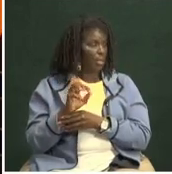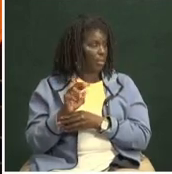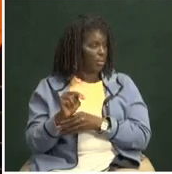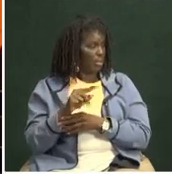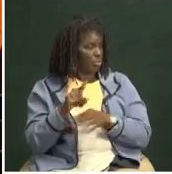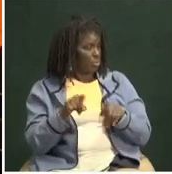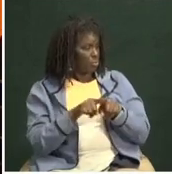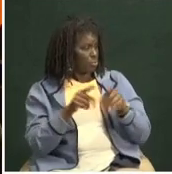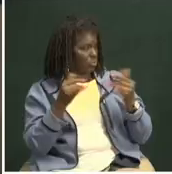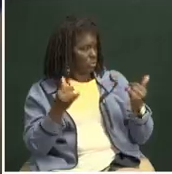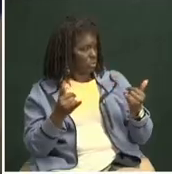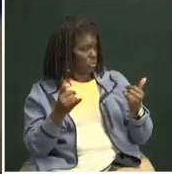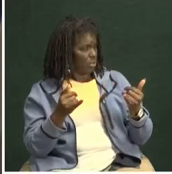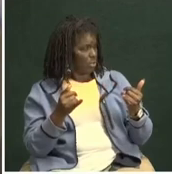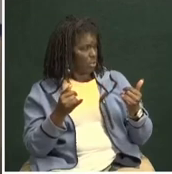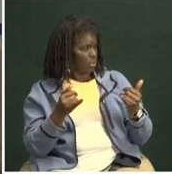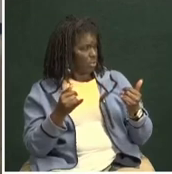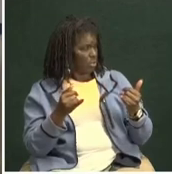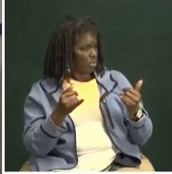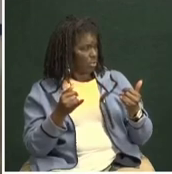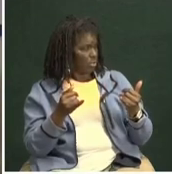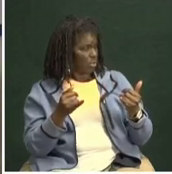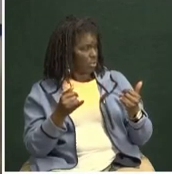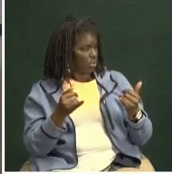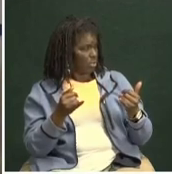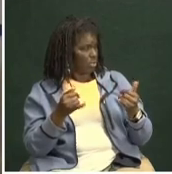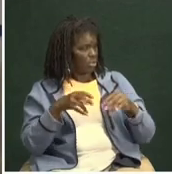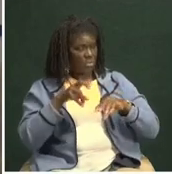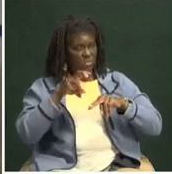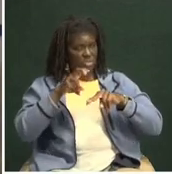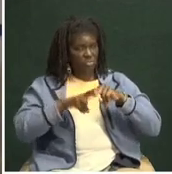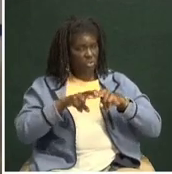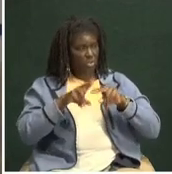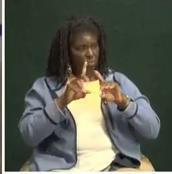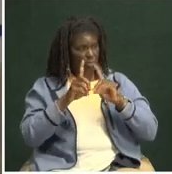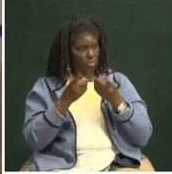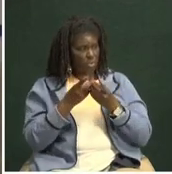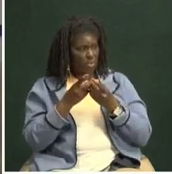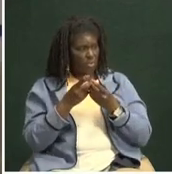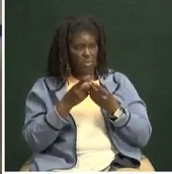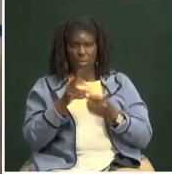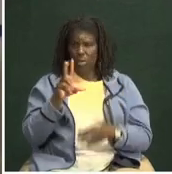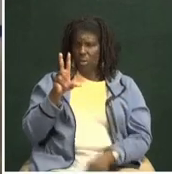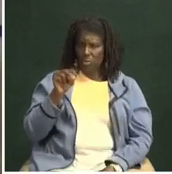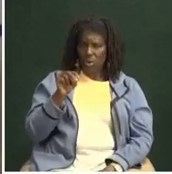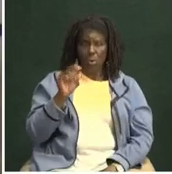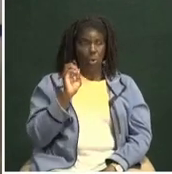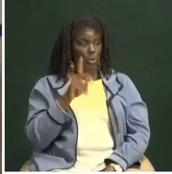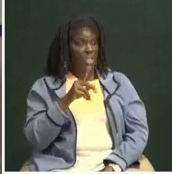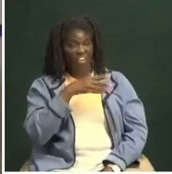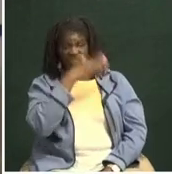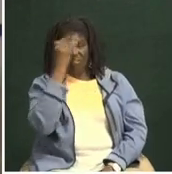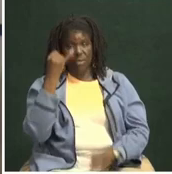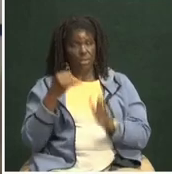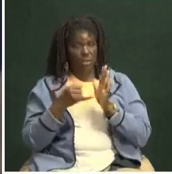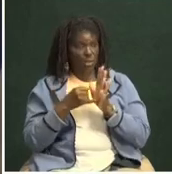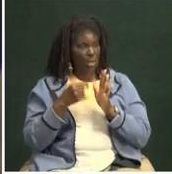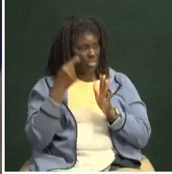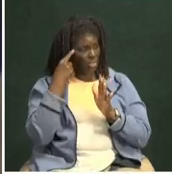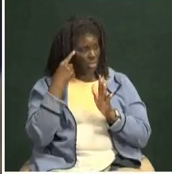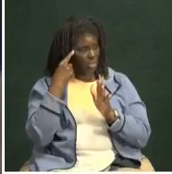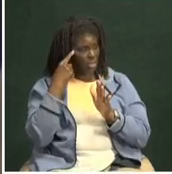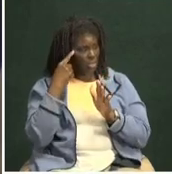also now the chair of the department? No. Okay, never mind. I thought you